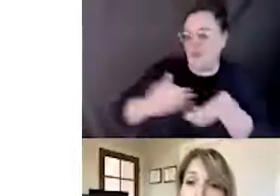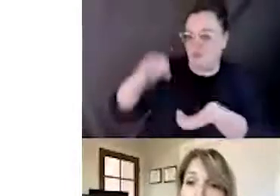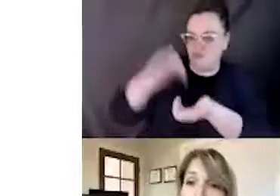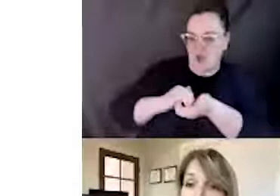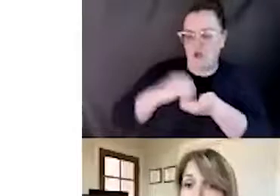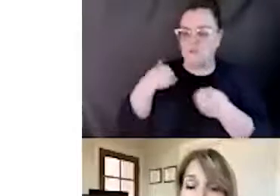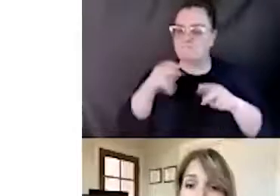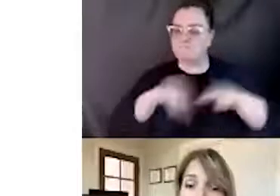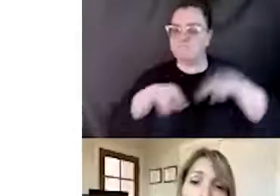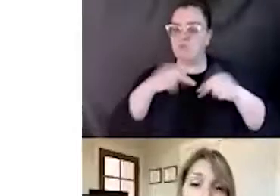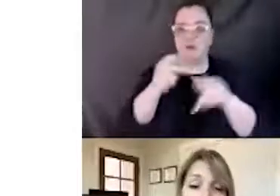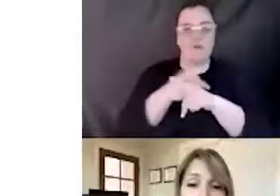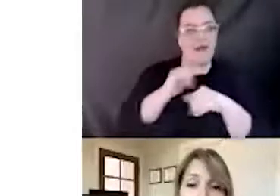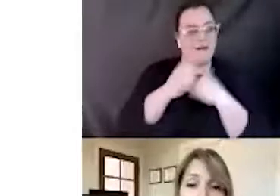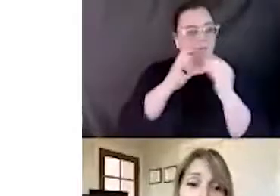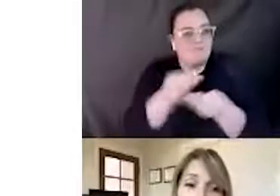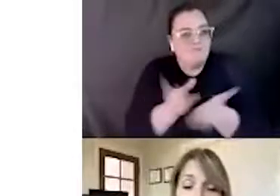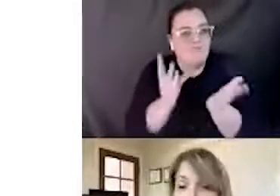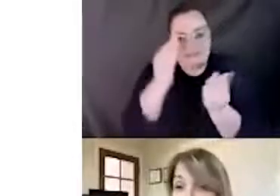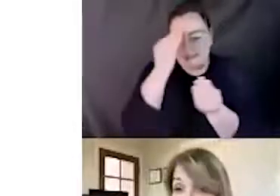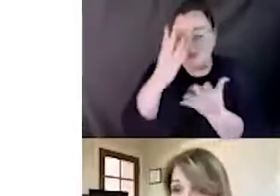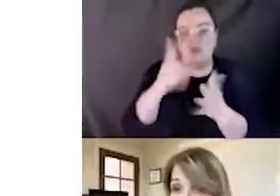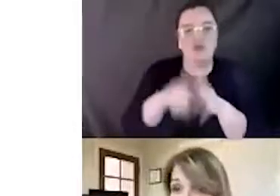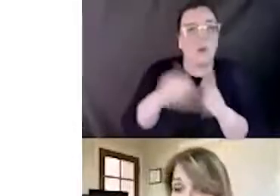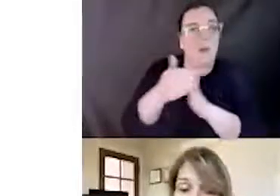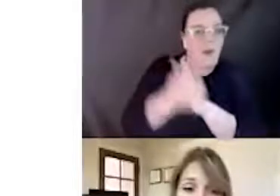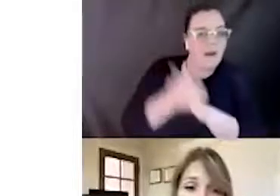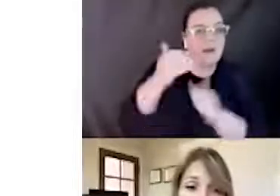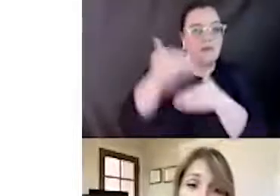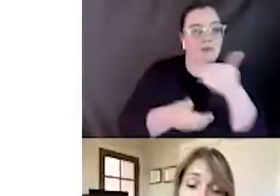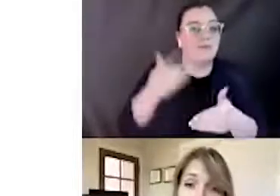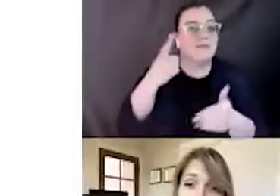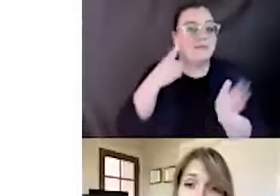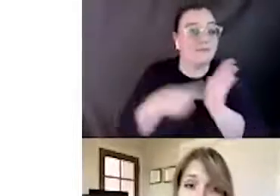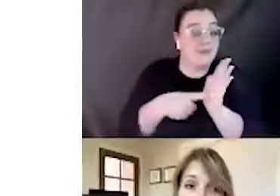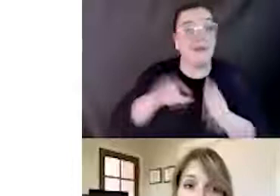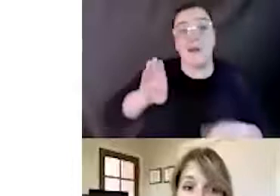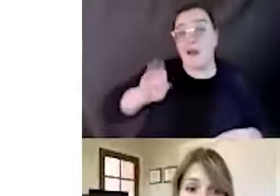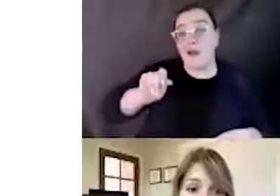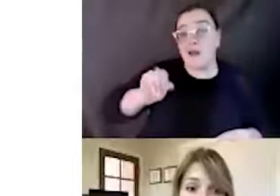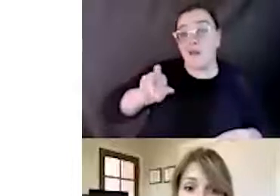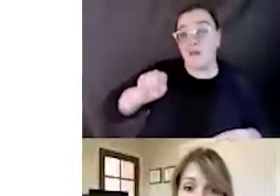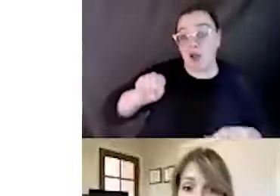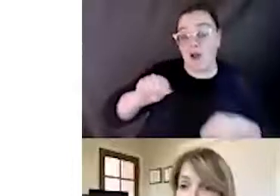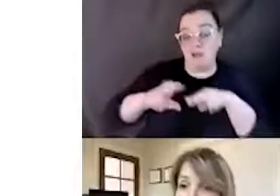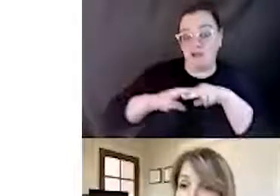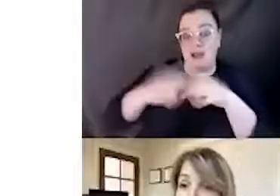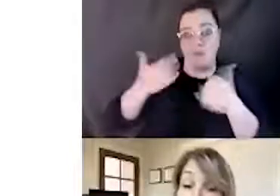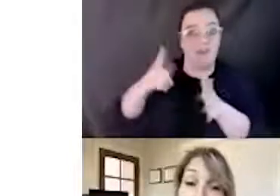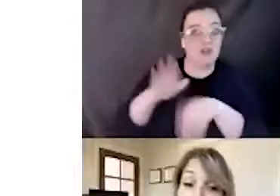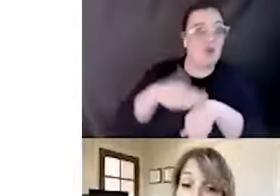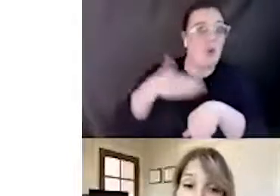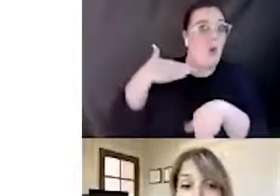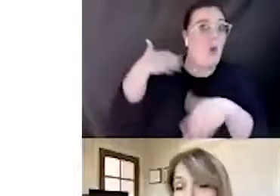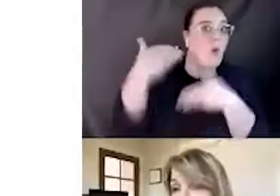using these shake alerts to begin some automated processes like slowing down BART trains. Now, the ShakeAlert Earthquake Early Warning System